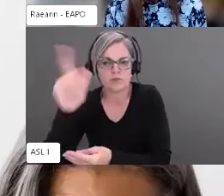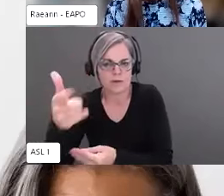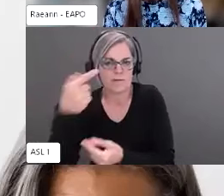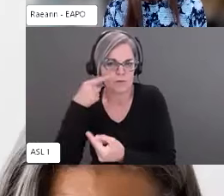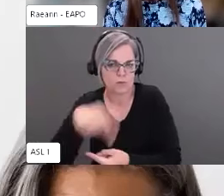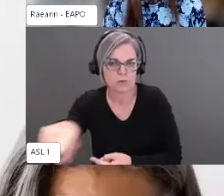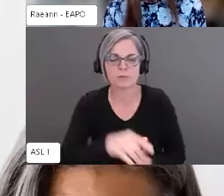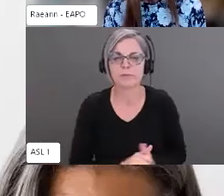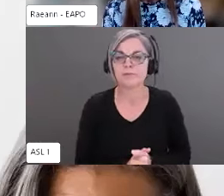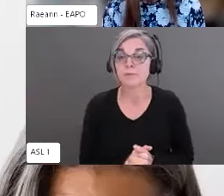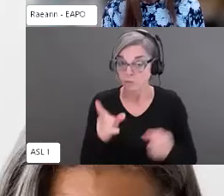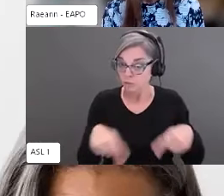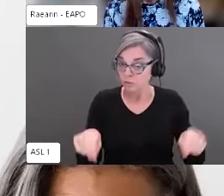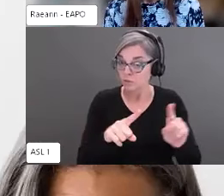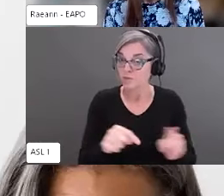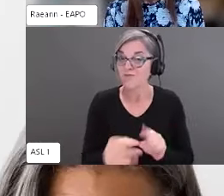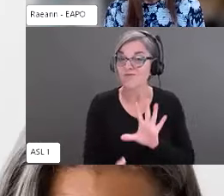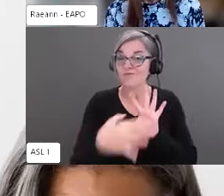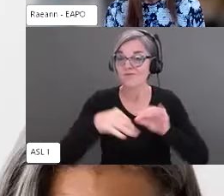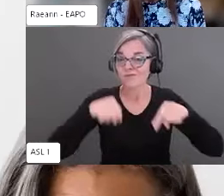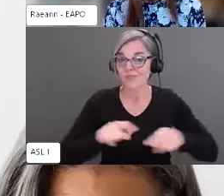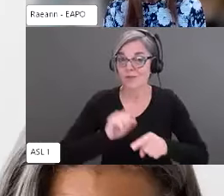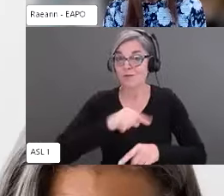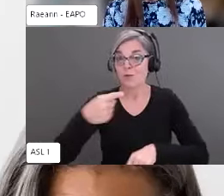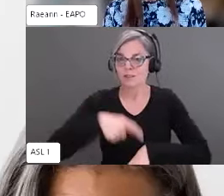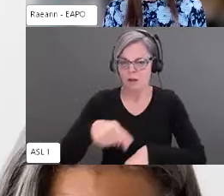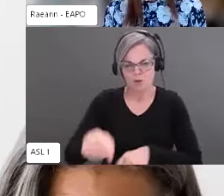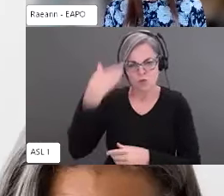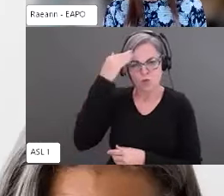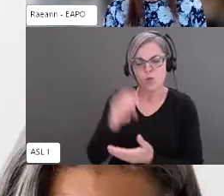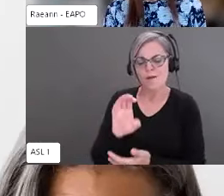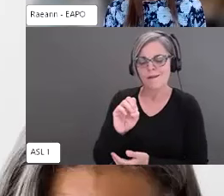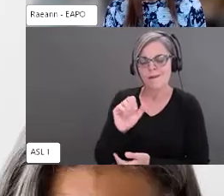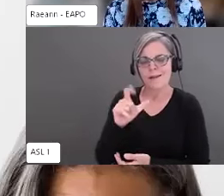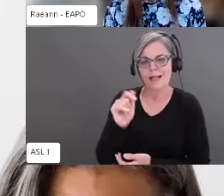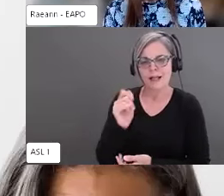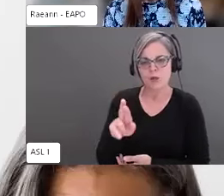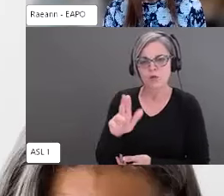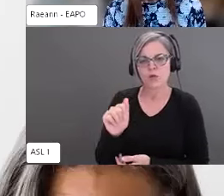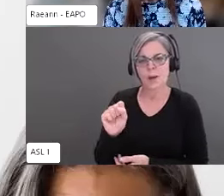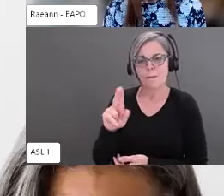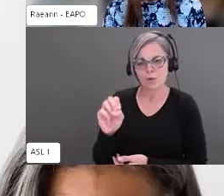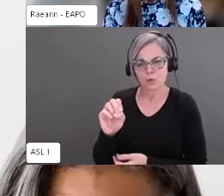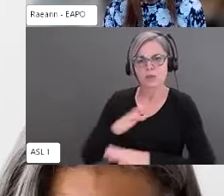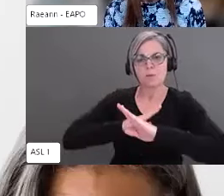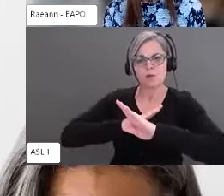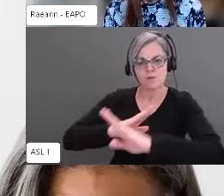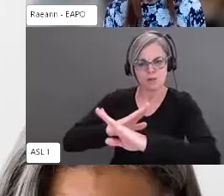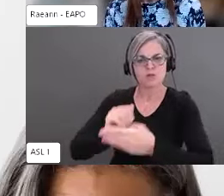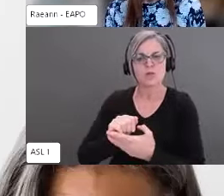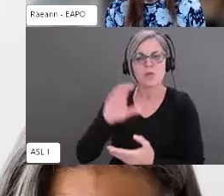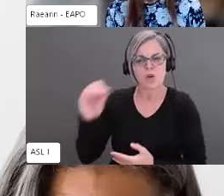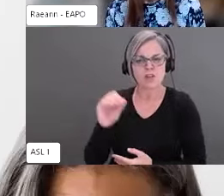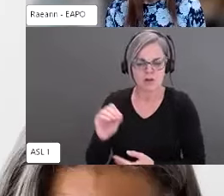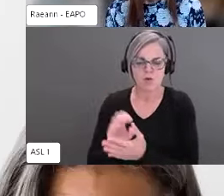time and aren't familiar with Elder Abuse Prevention Ontario, we just want to let you know what our vision is. And what we hope to